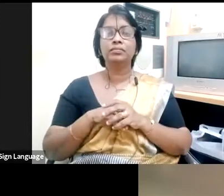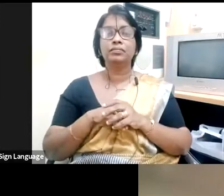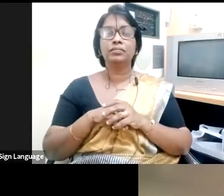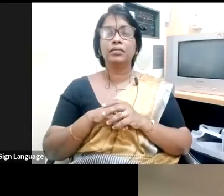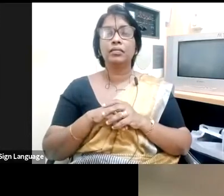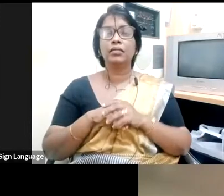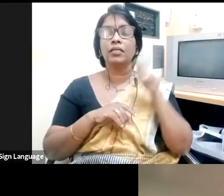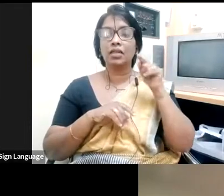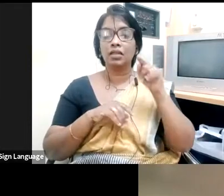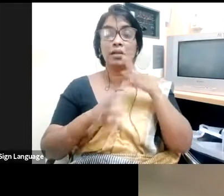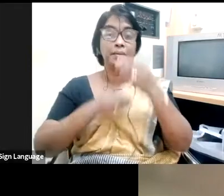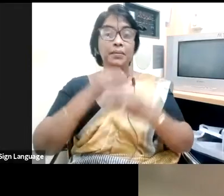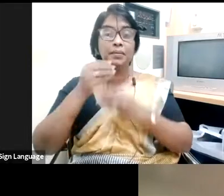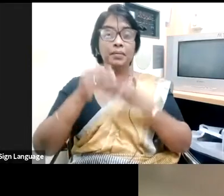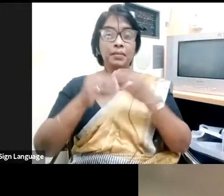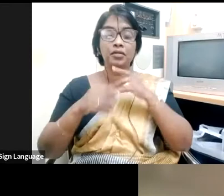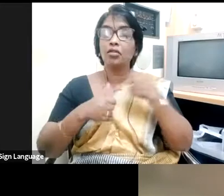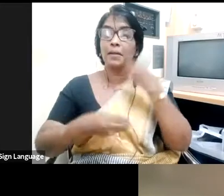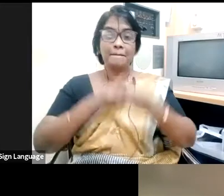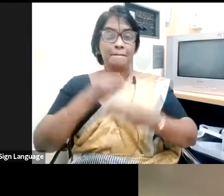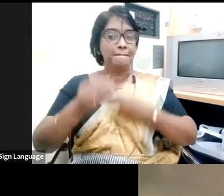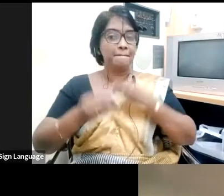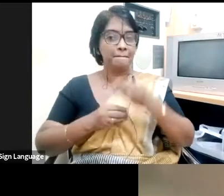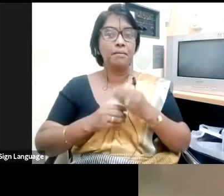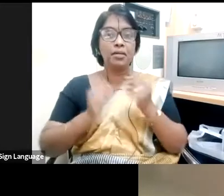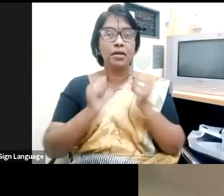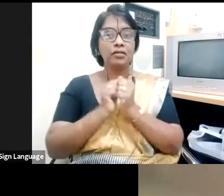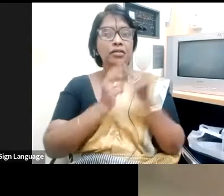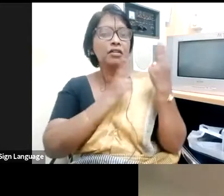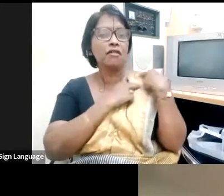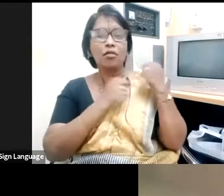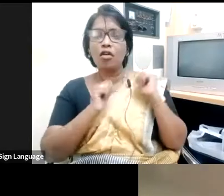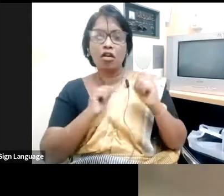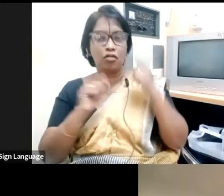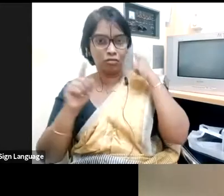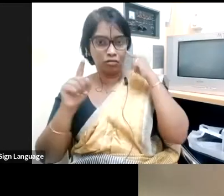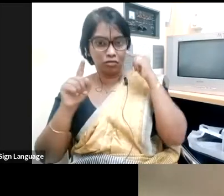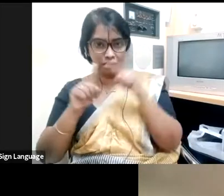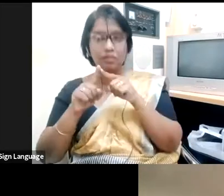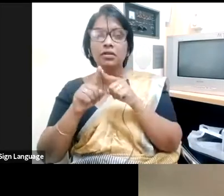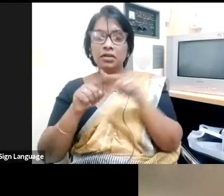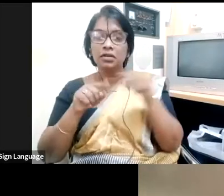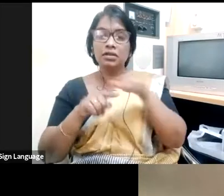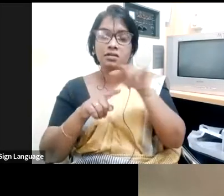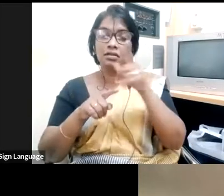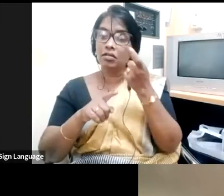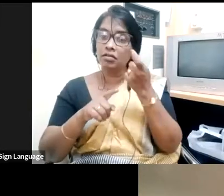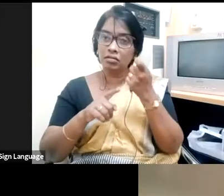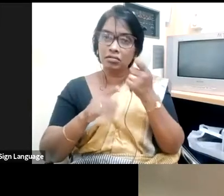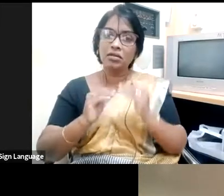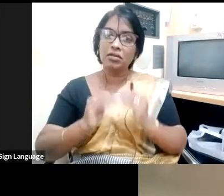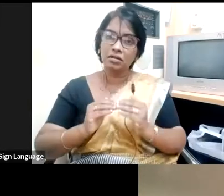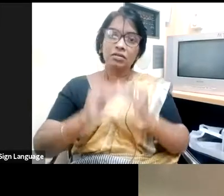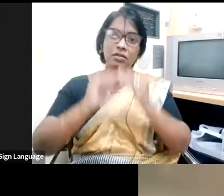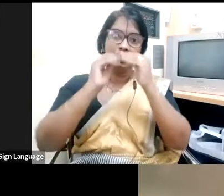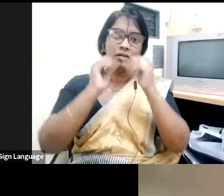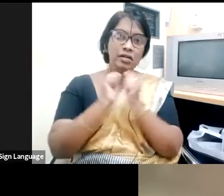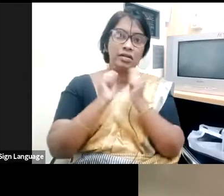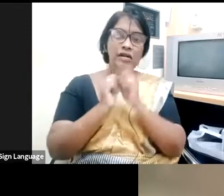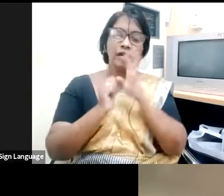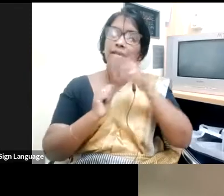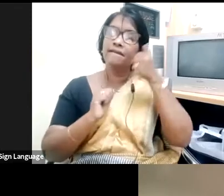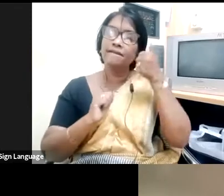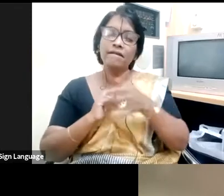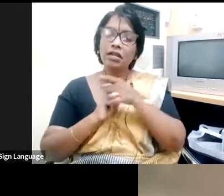intricate intersections on social and economic development, innovation frameworks, perhaps design thinking, digital futures? You can capture